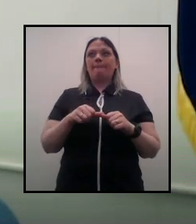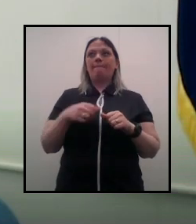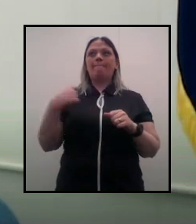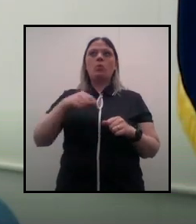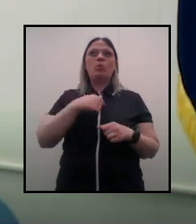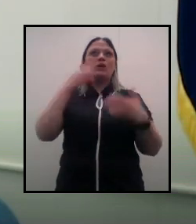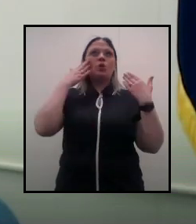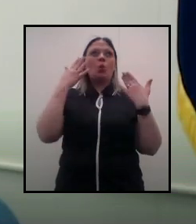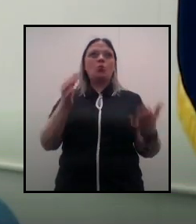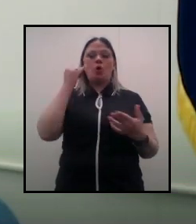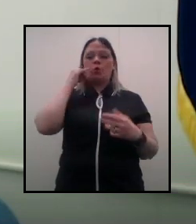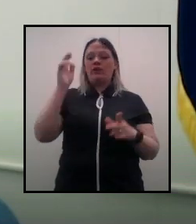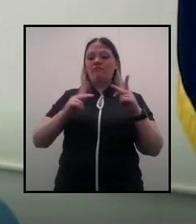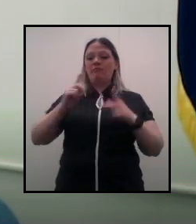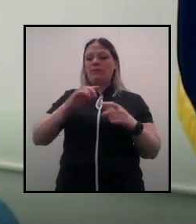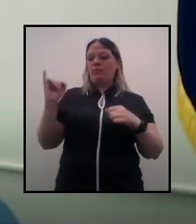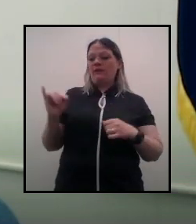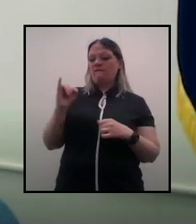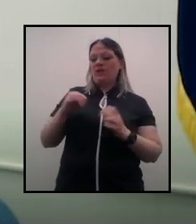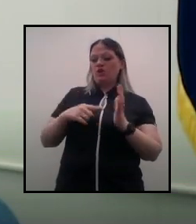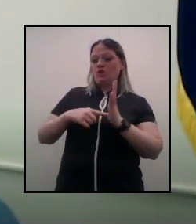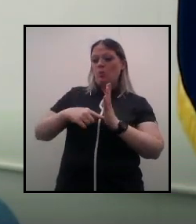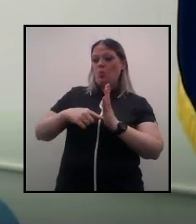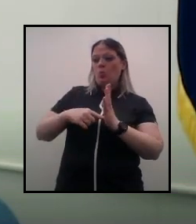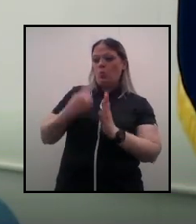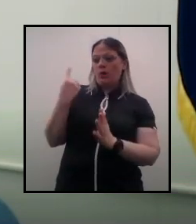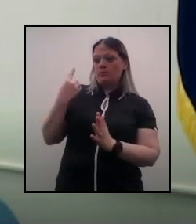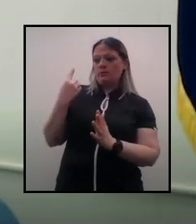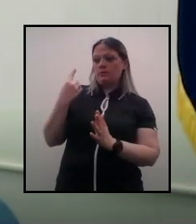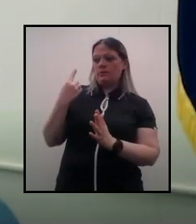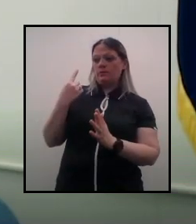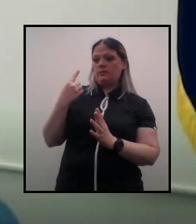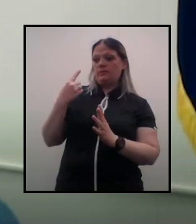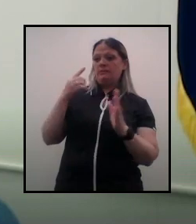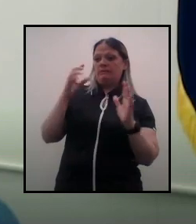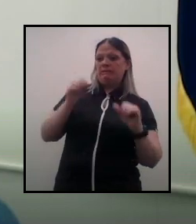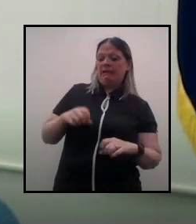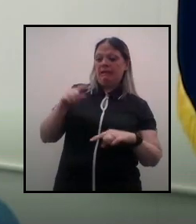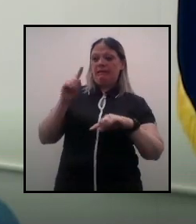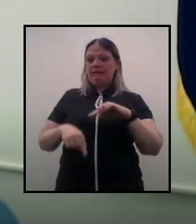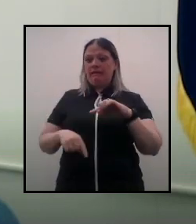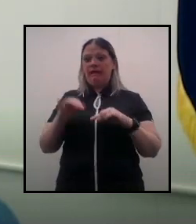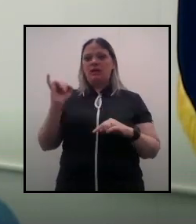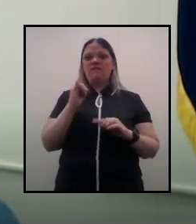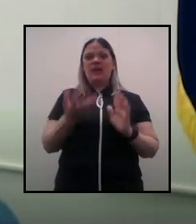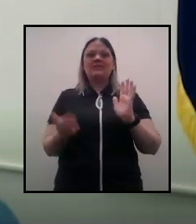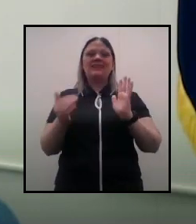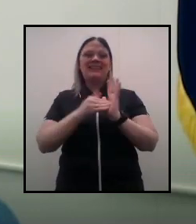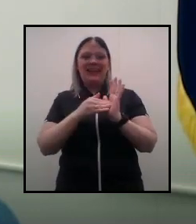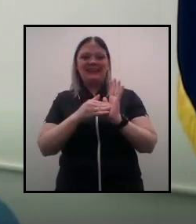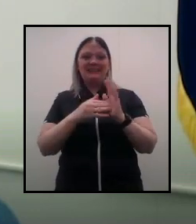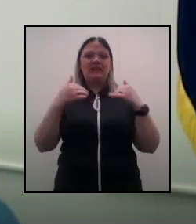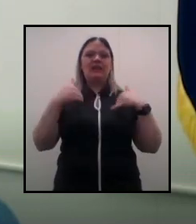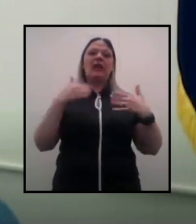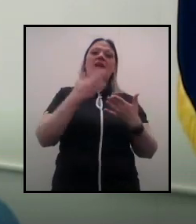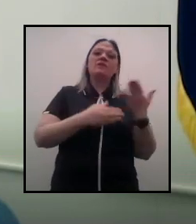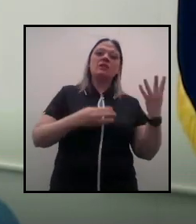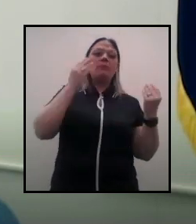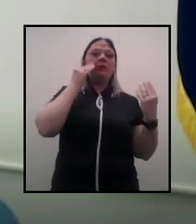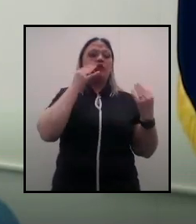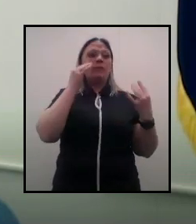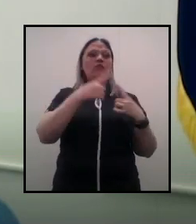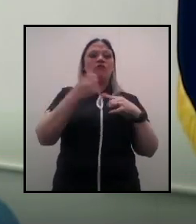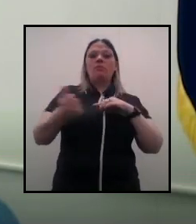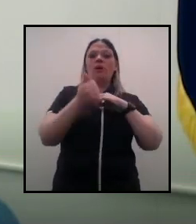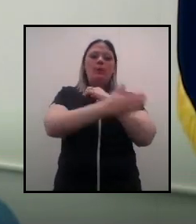been infected with COVID-19 once can get reinfected or not. There are some data from other countries